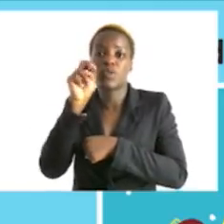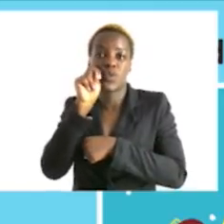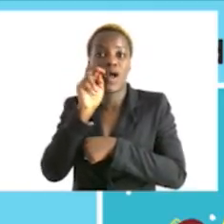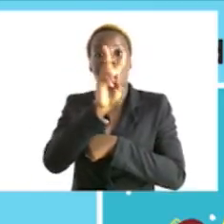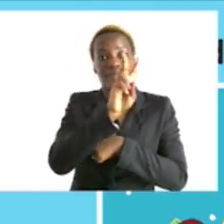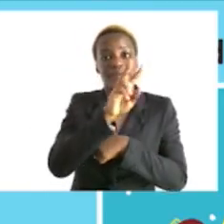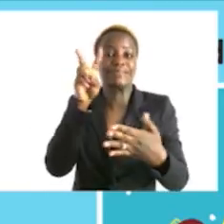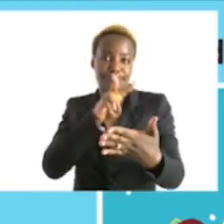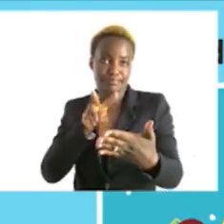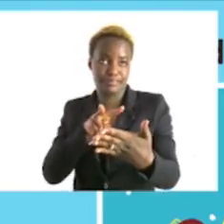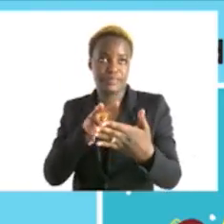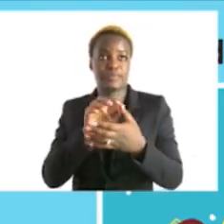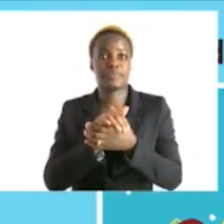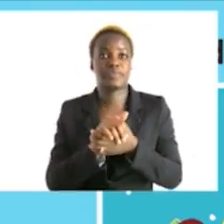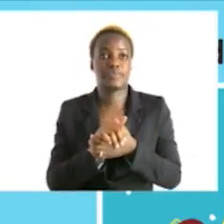reading